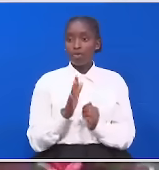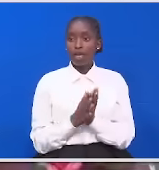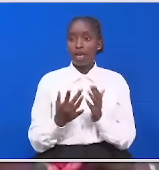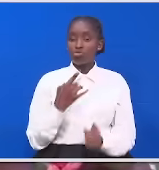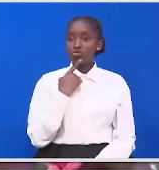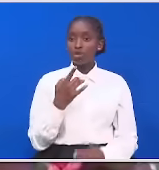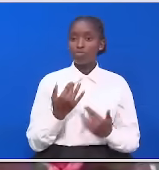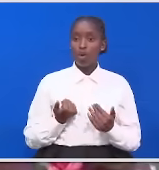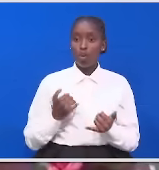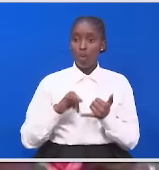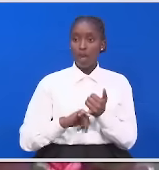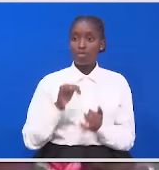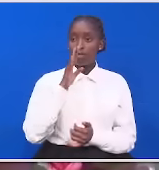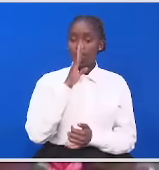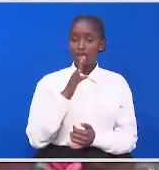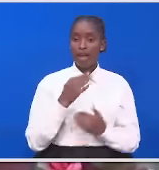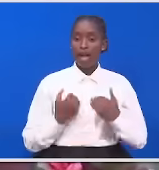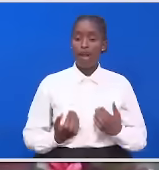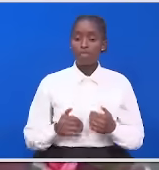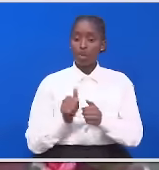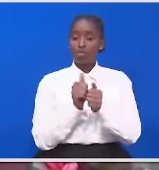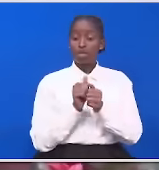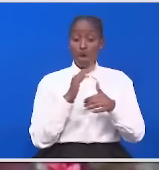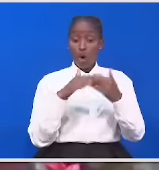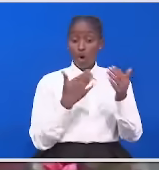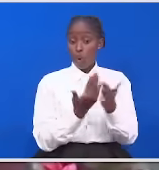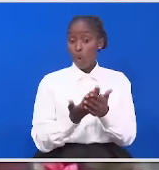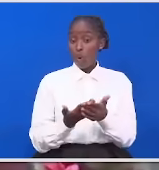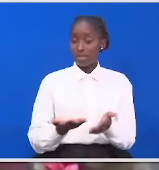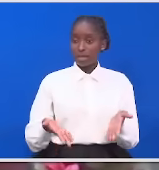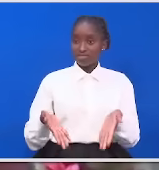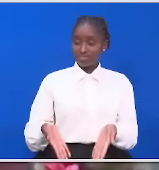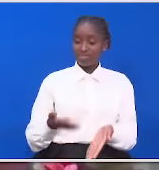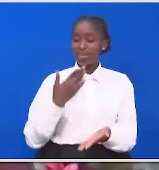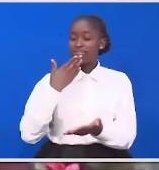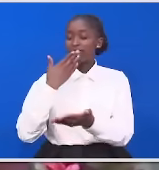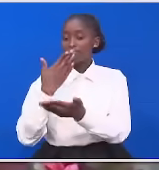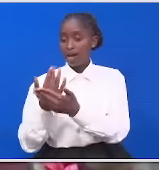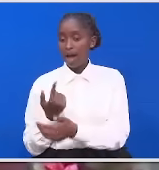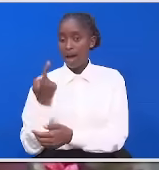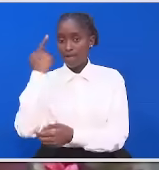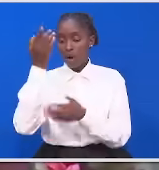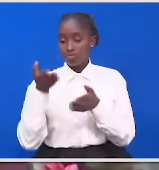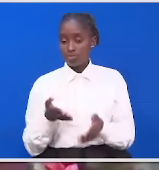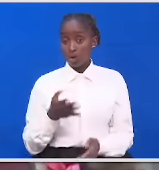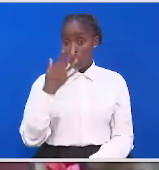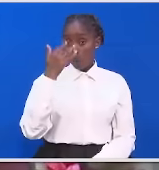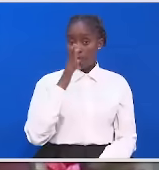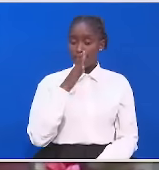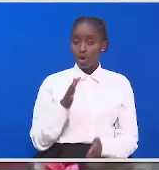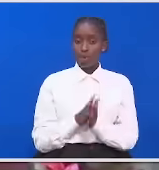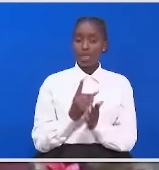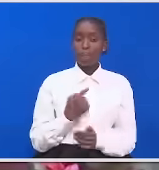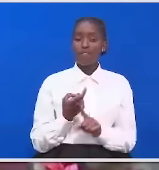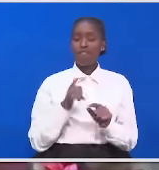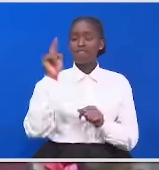my wife. We have been with my wife, you know, this journey. I thank her for this. Amekuwa na mimi since the first